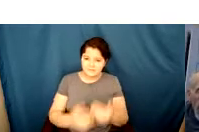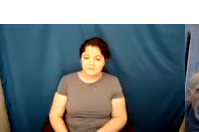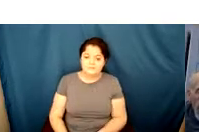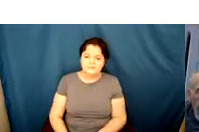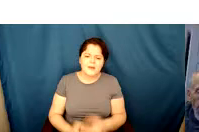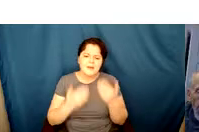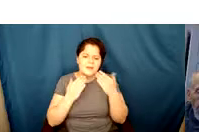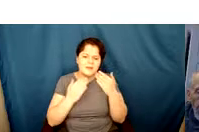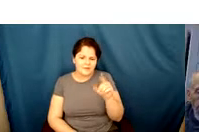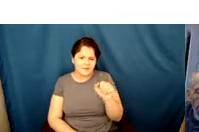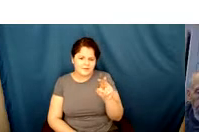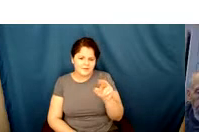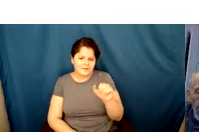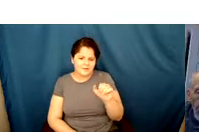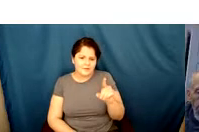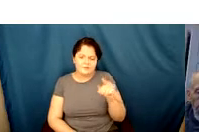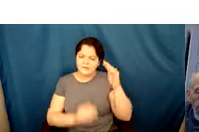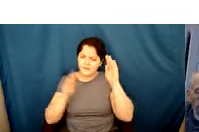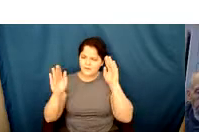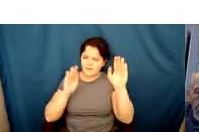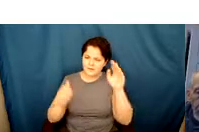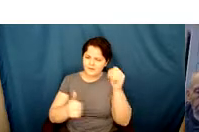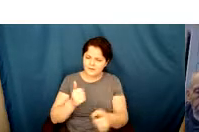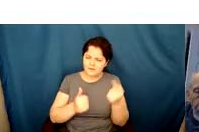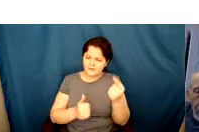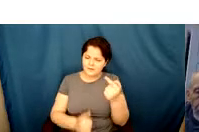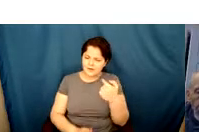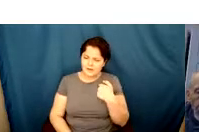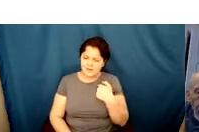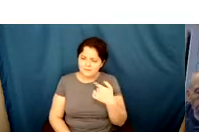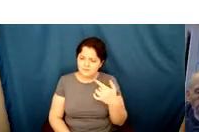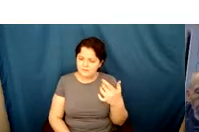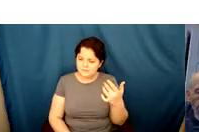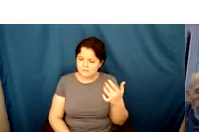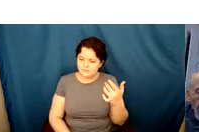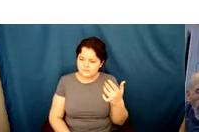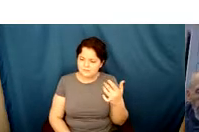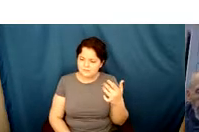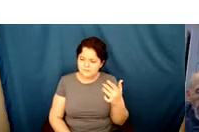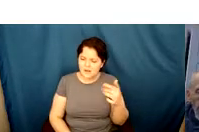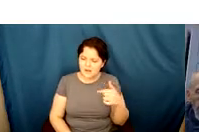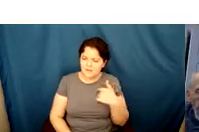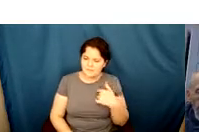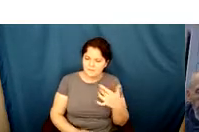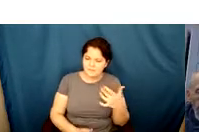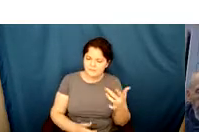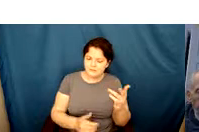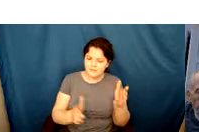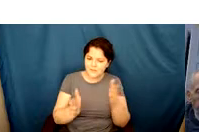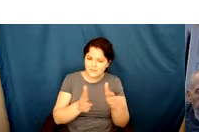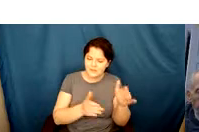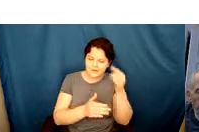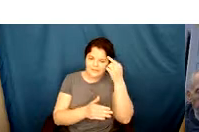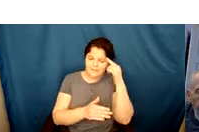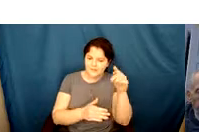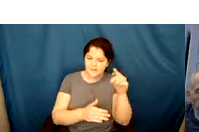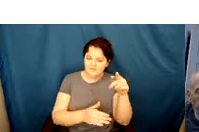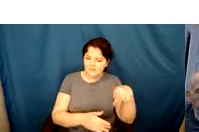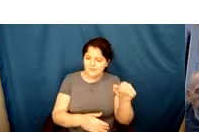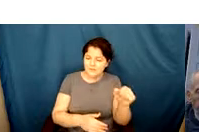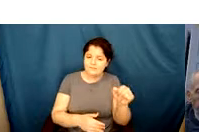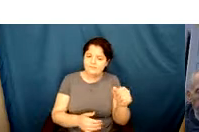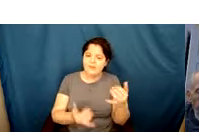Thank you, David. Good evening, everyone. Again, I'm Breen Masiotra, the section manager of planning for Port Authority. And I'm just going to kick